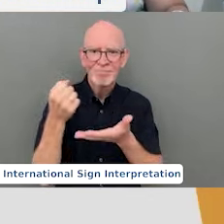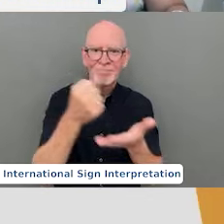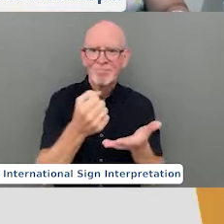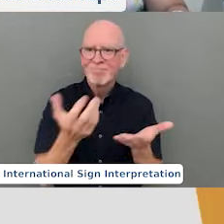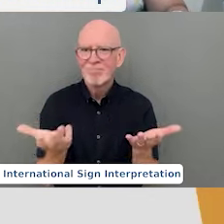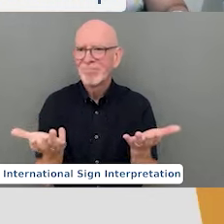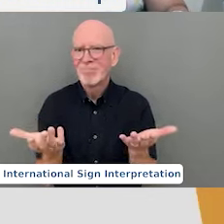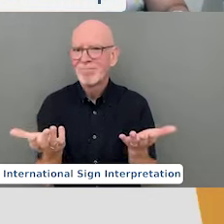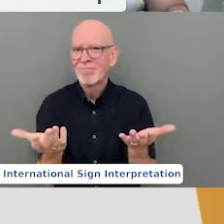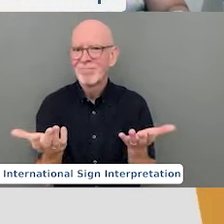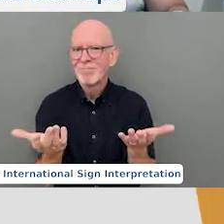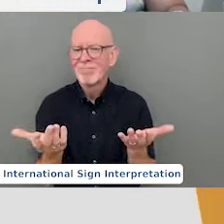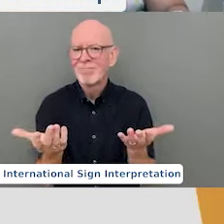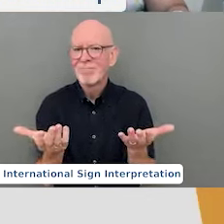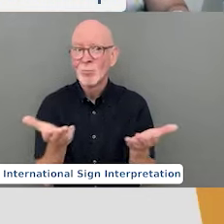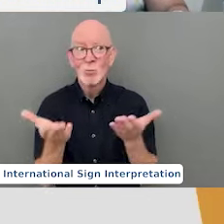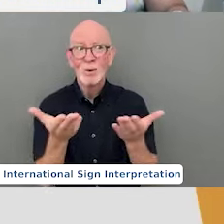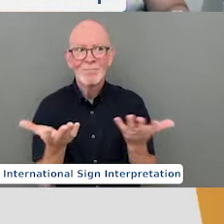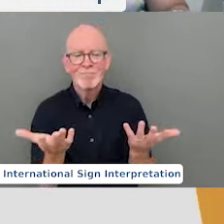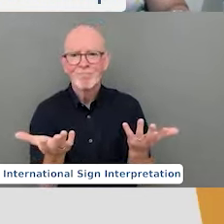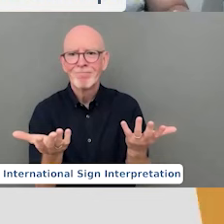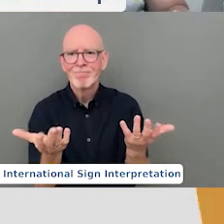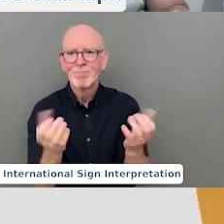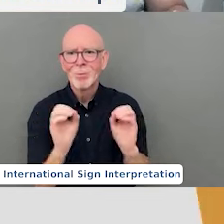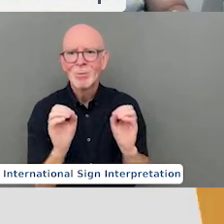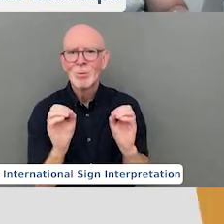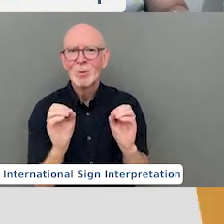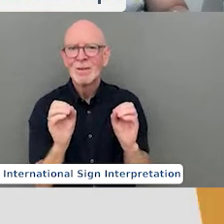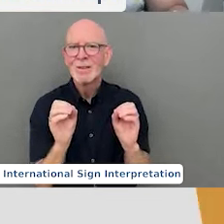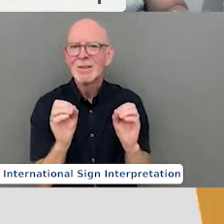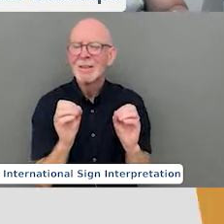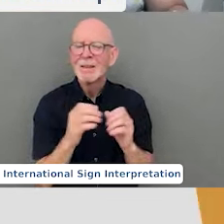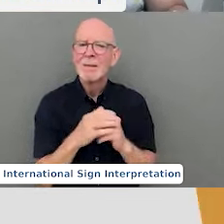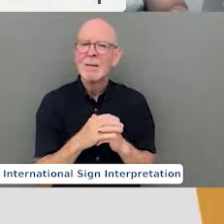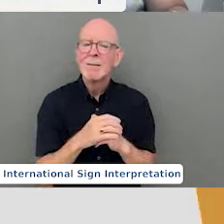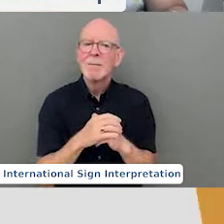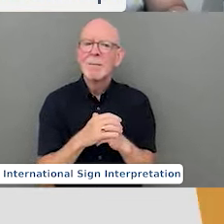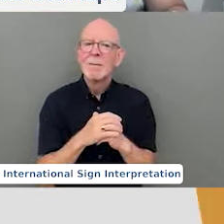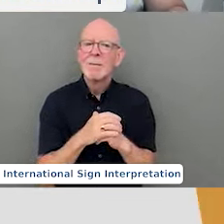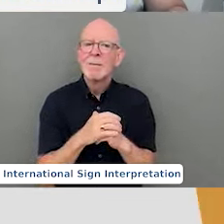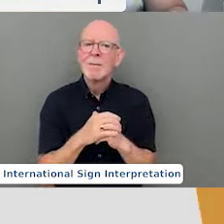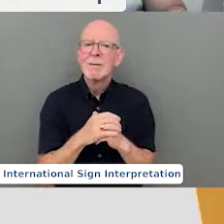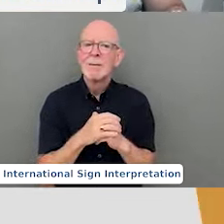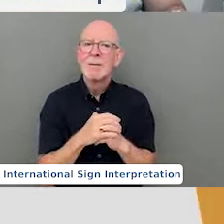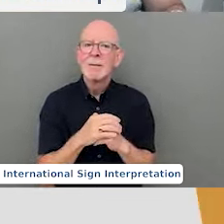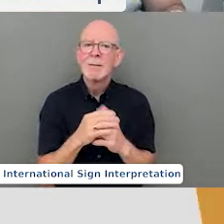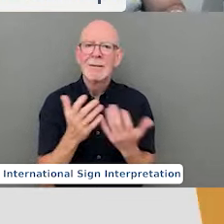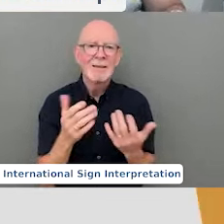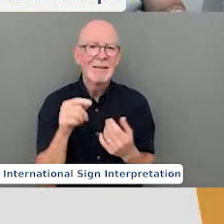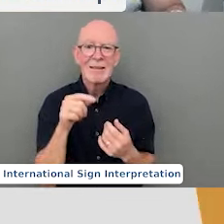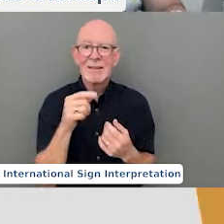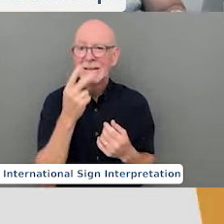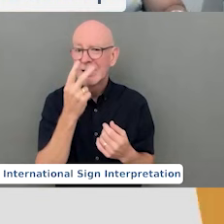Community services are underdeveloped because there is very limited resources.